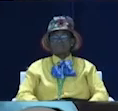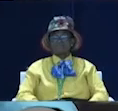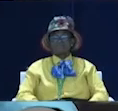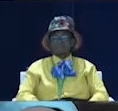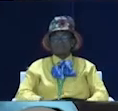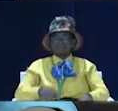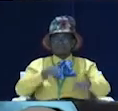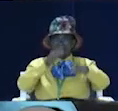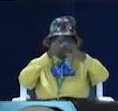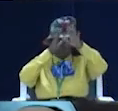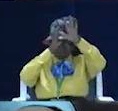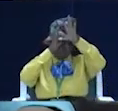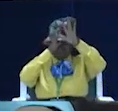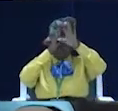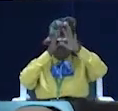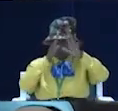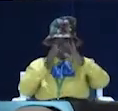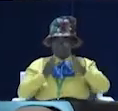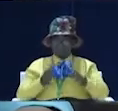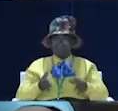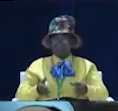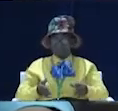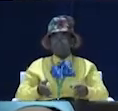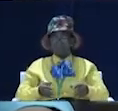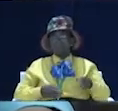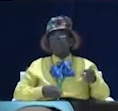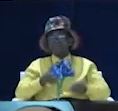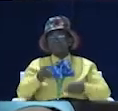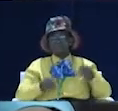Father, reign supreme